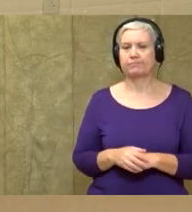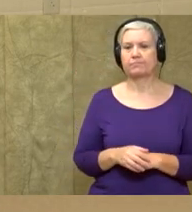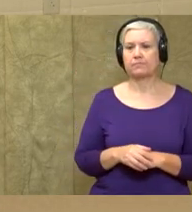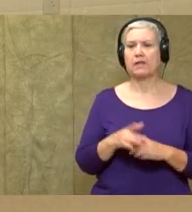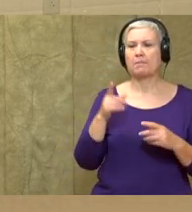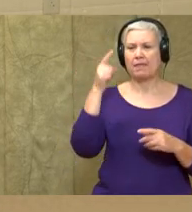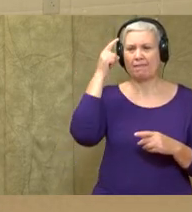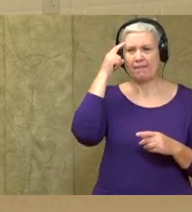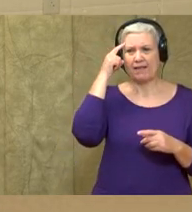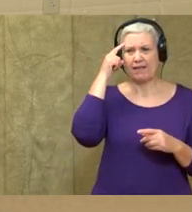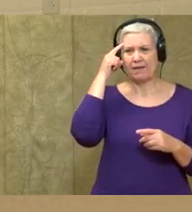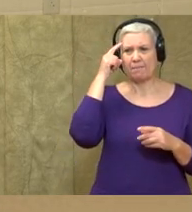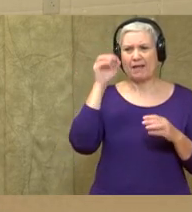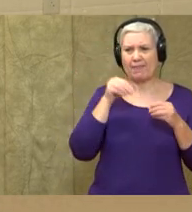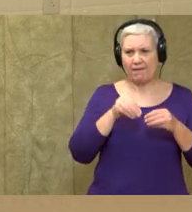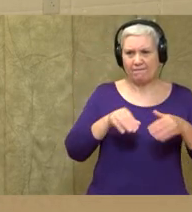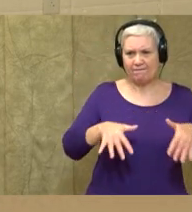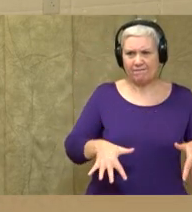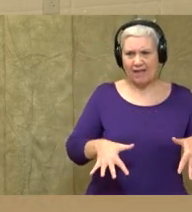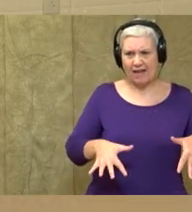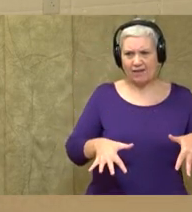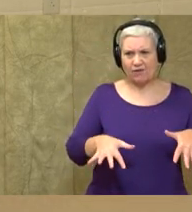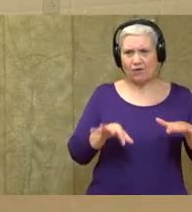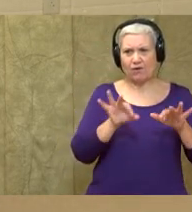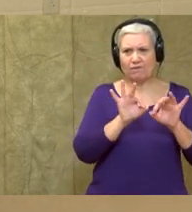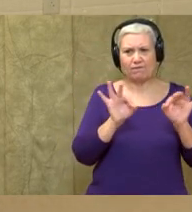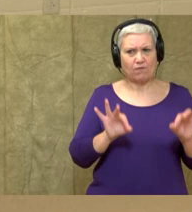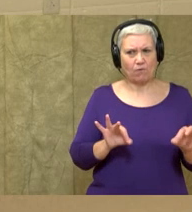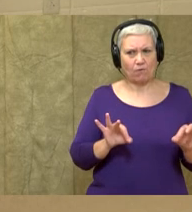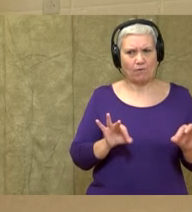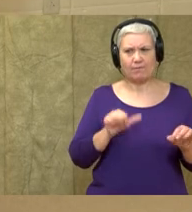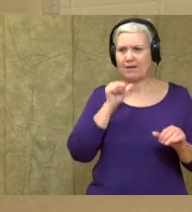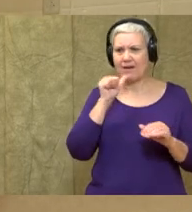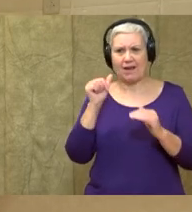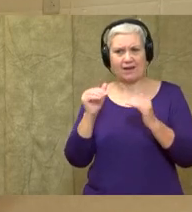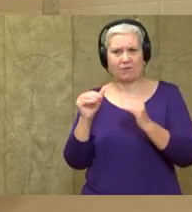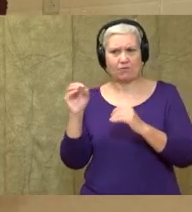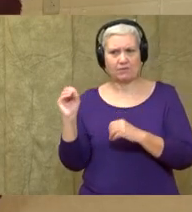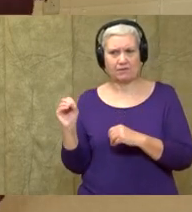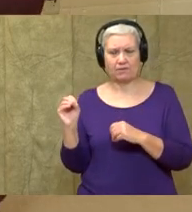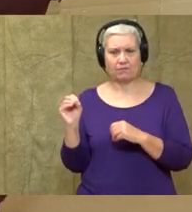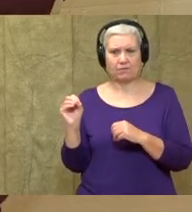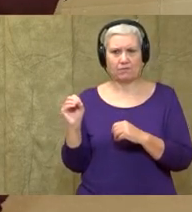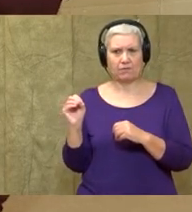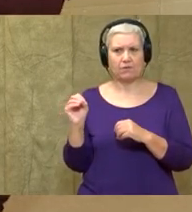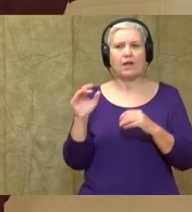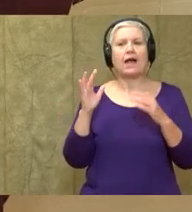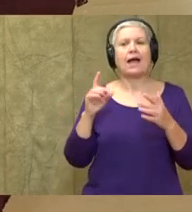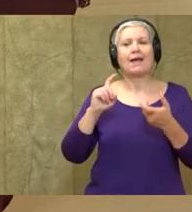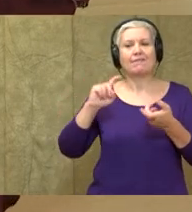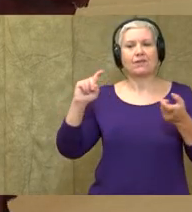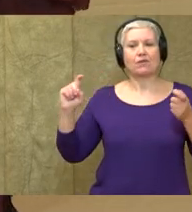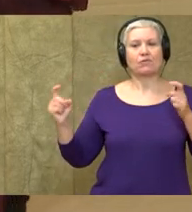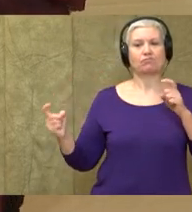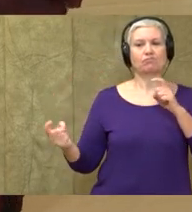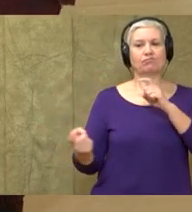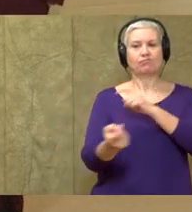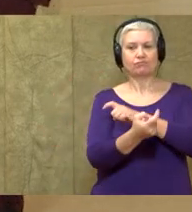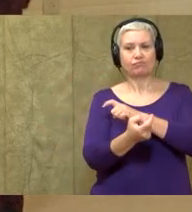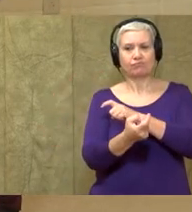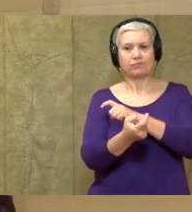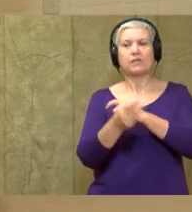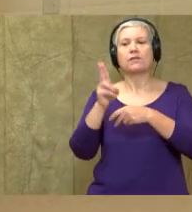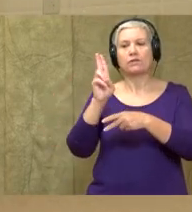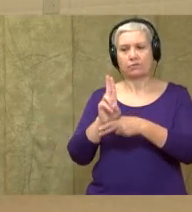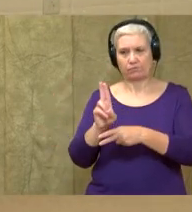form not equal to zero. Think about the standard form not equal to zero. I have to convert those into a usable